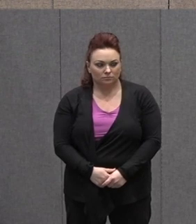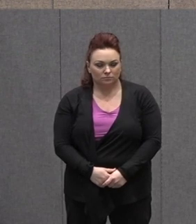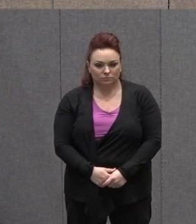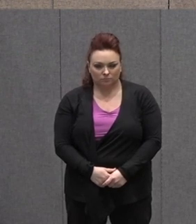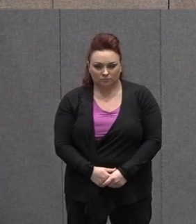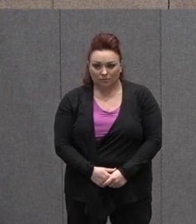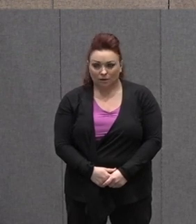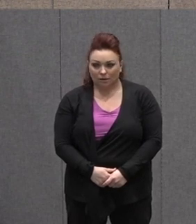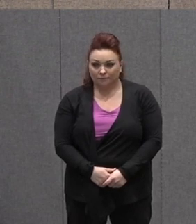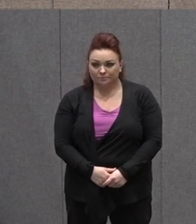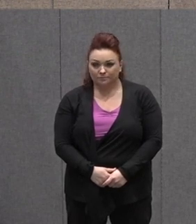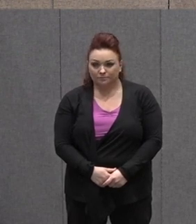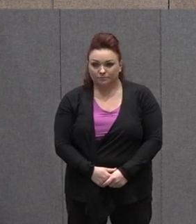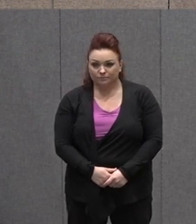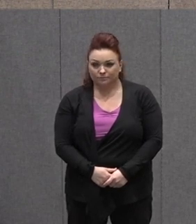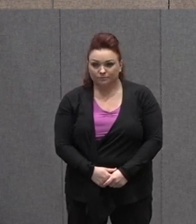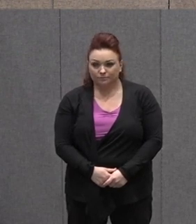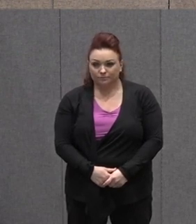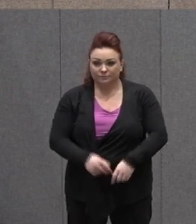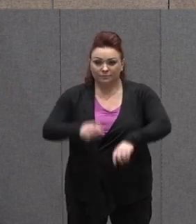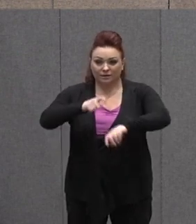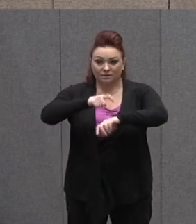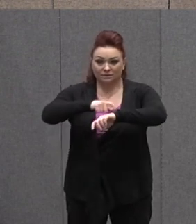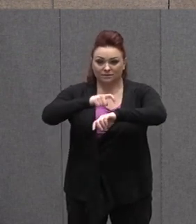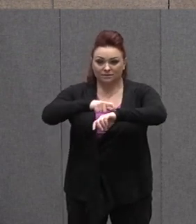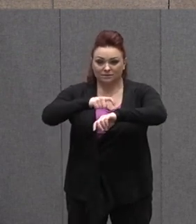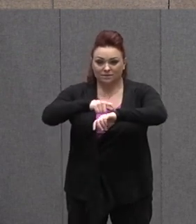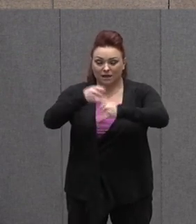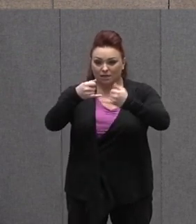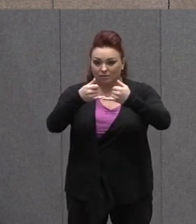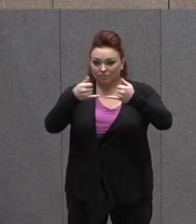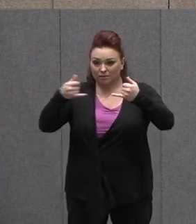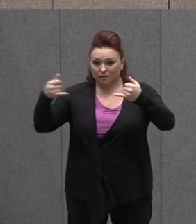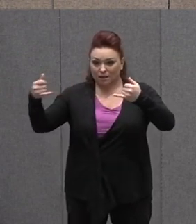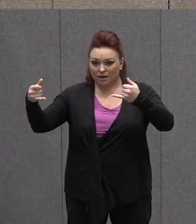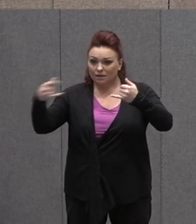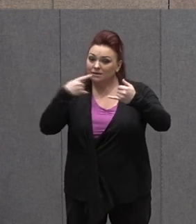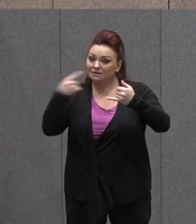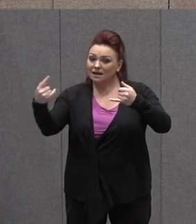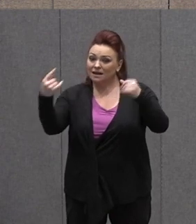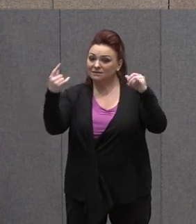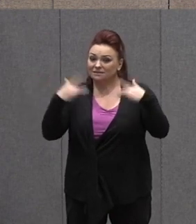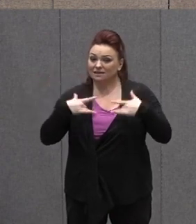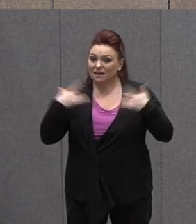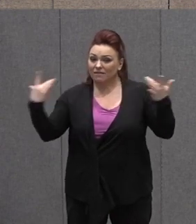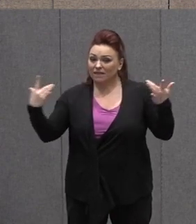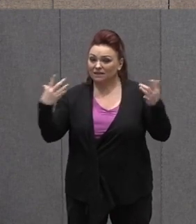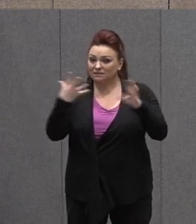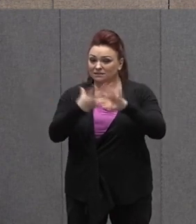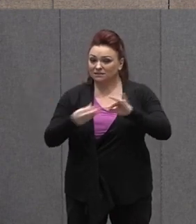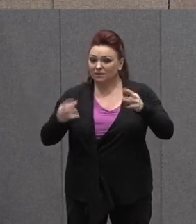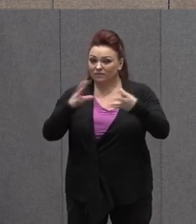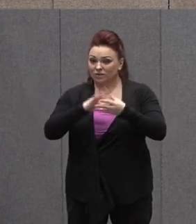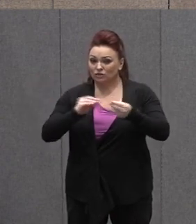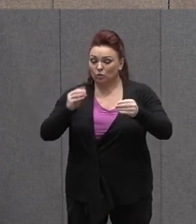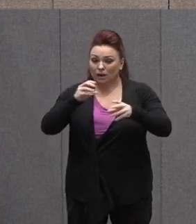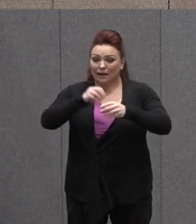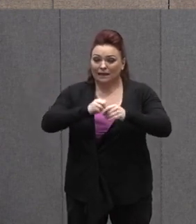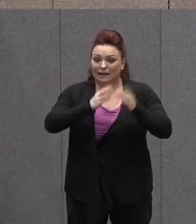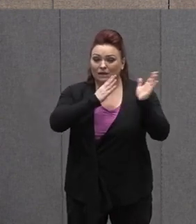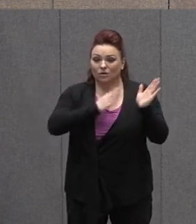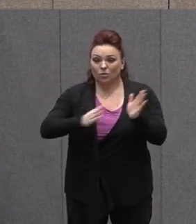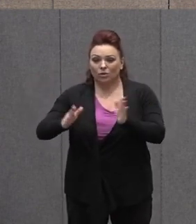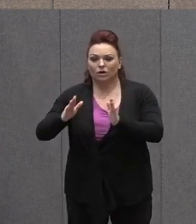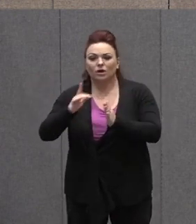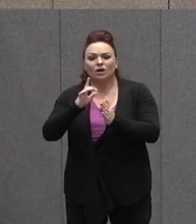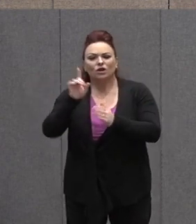Now, a timeline is telling the events of a story in order. So think about your life. What was the